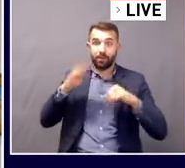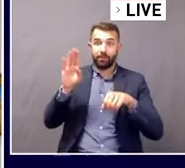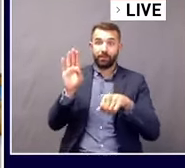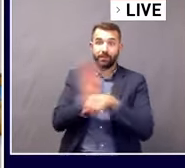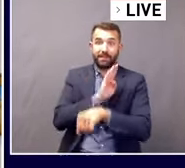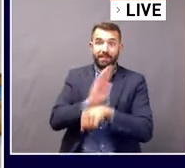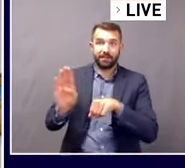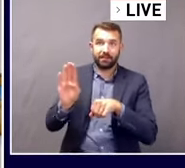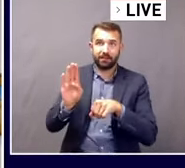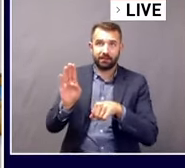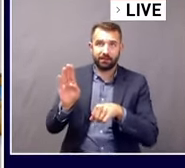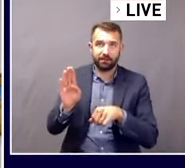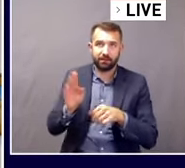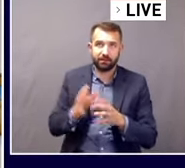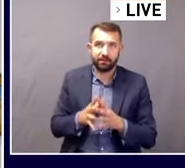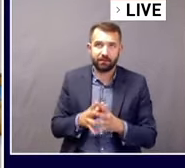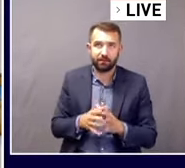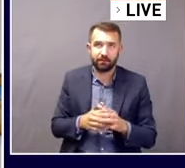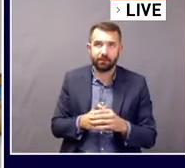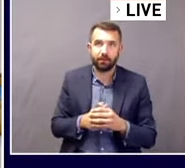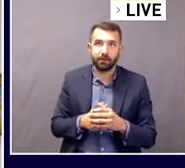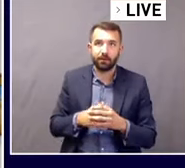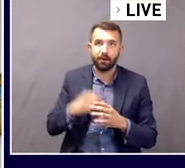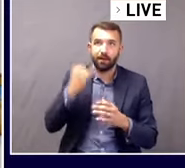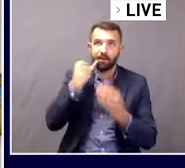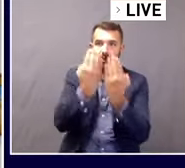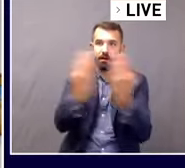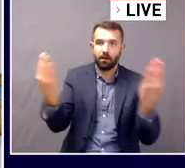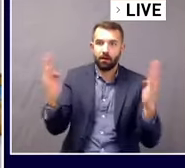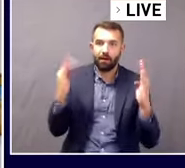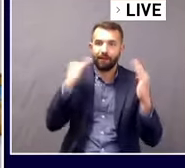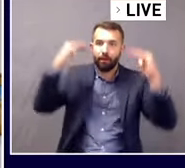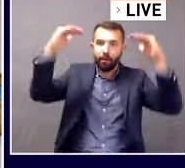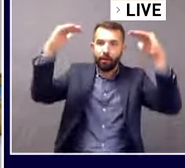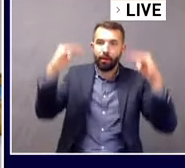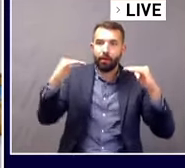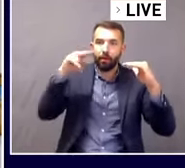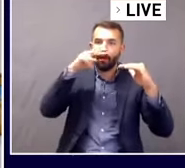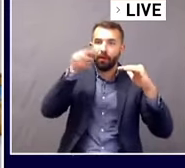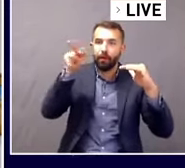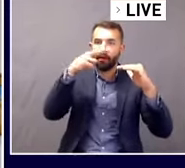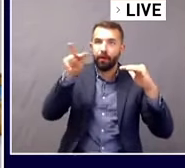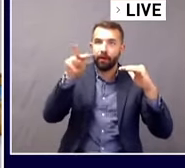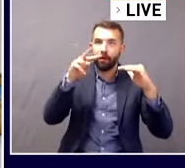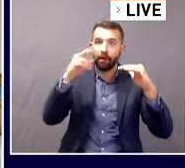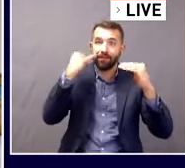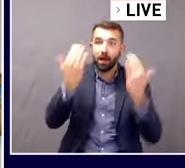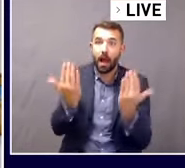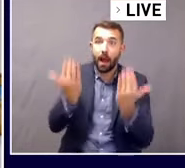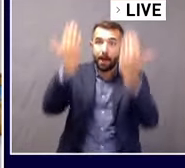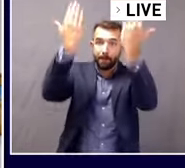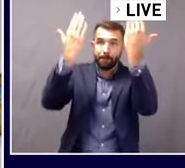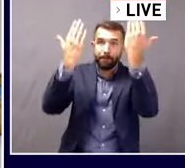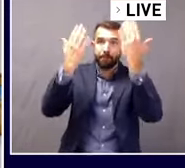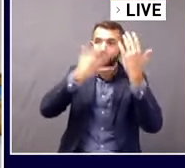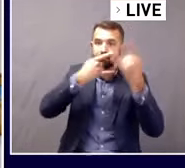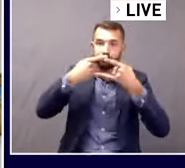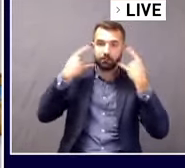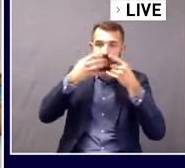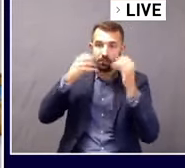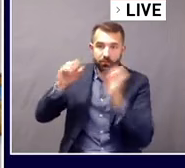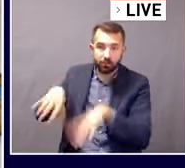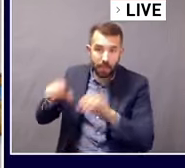low cubicles. And so the current guidance that I've seen is that face coverings are required in office buildings, but not in personal